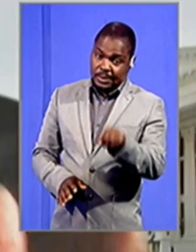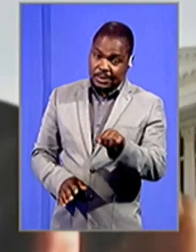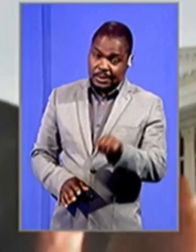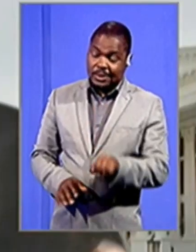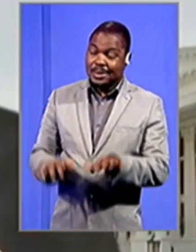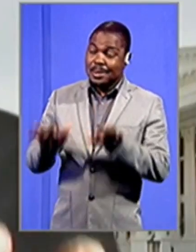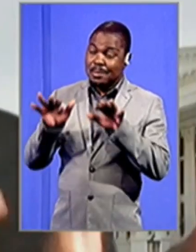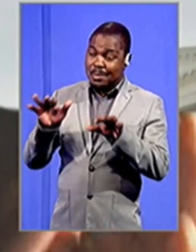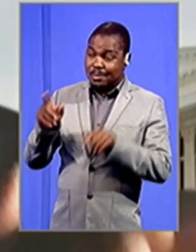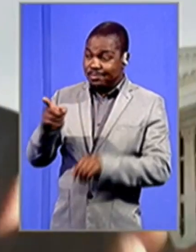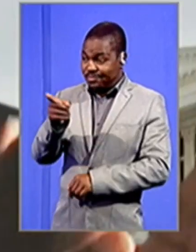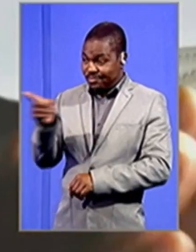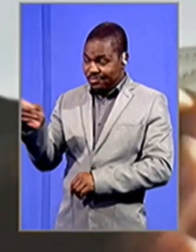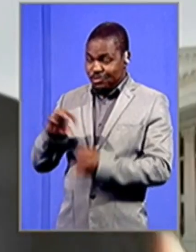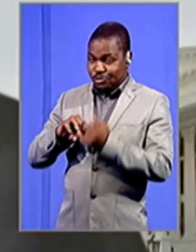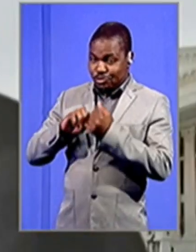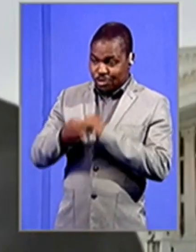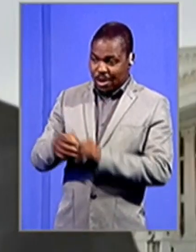batho ba ba le ka mo